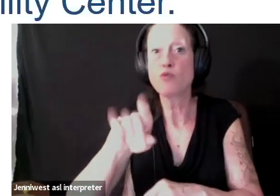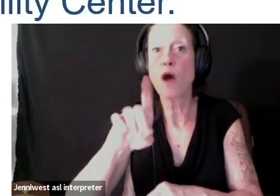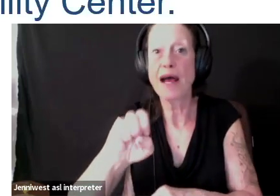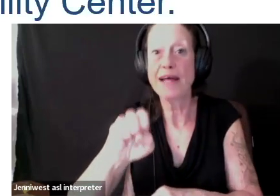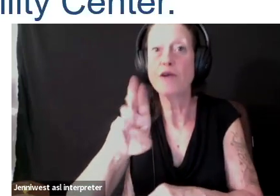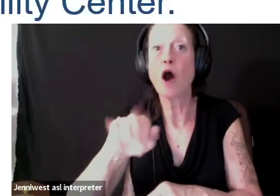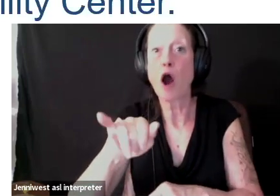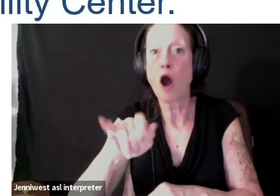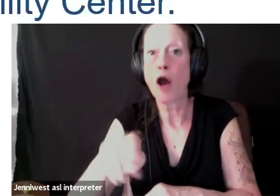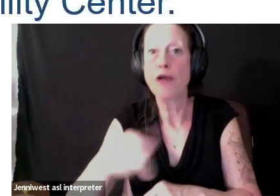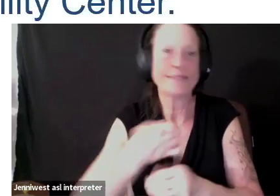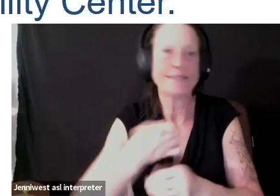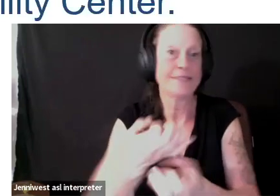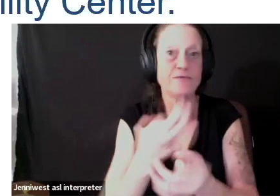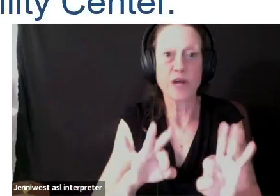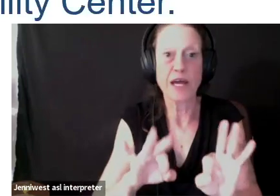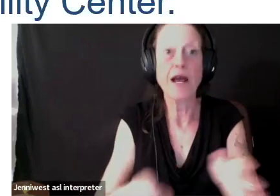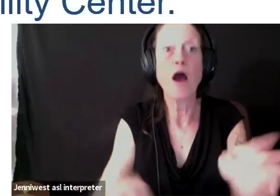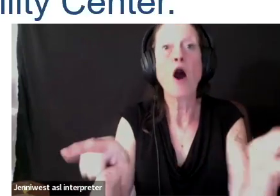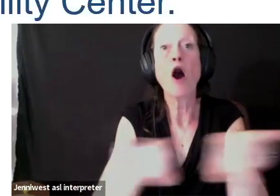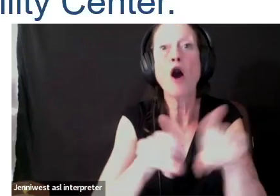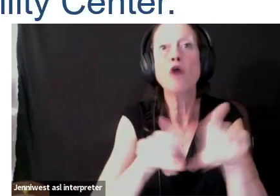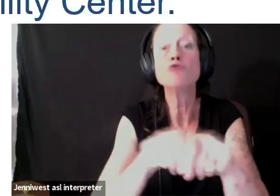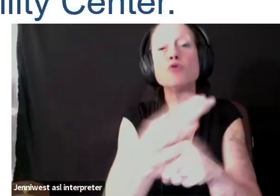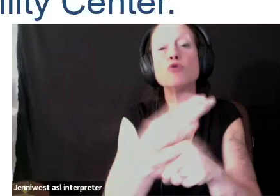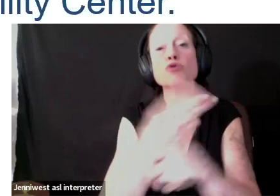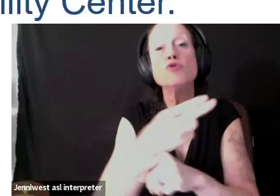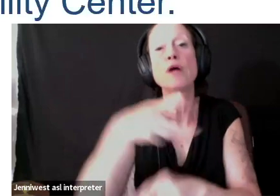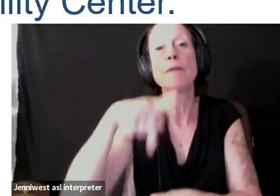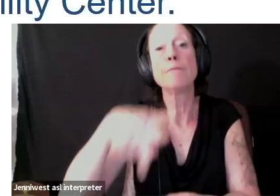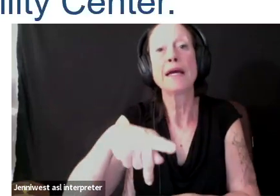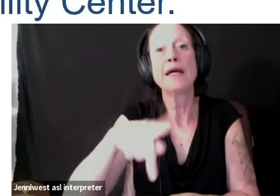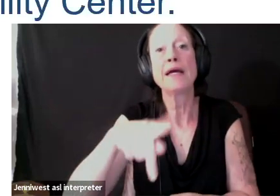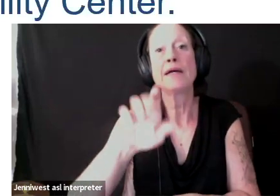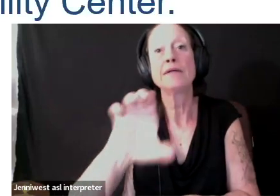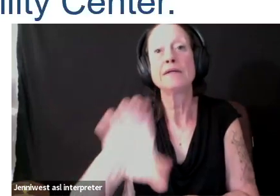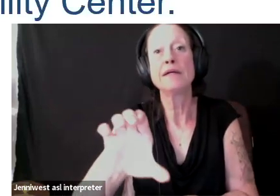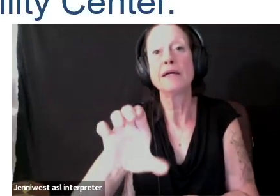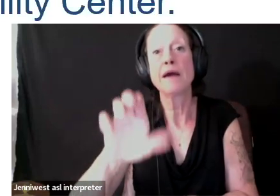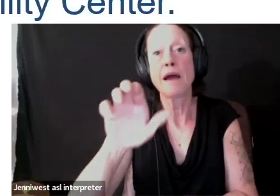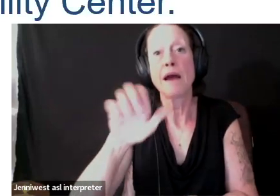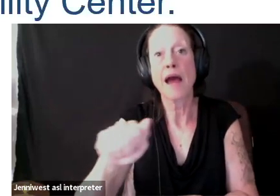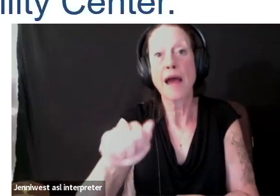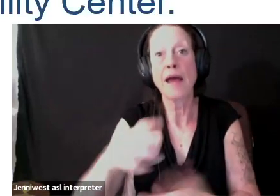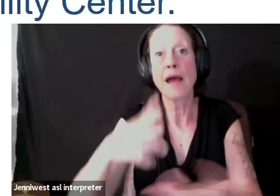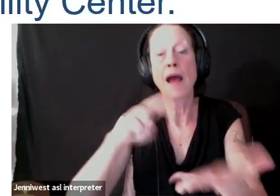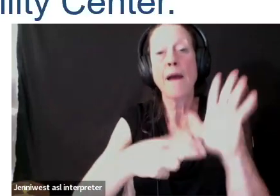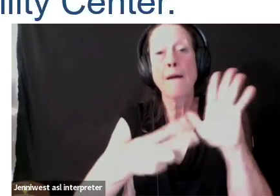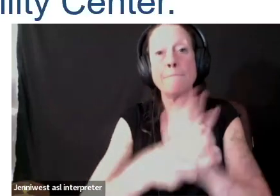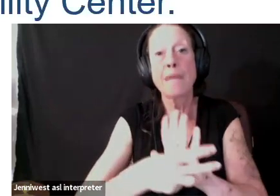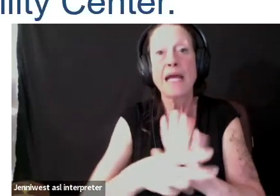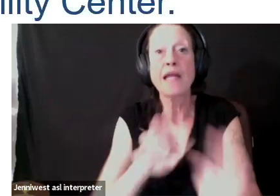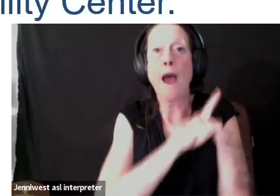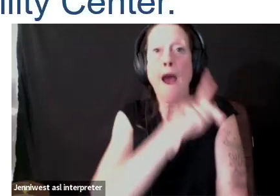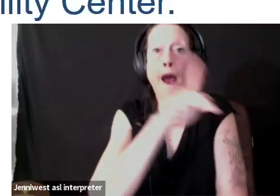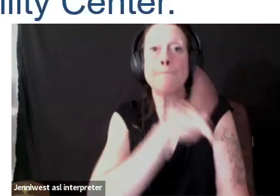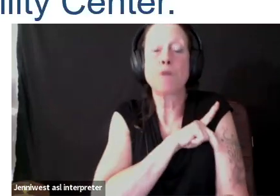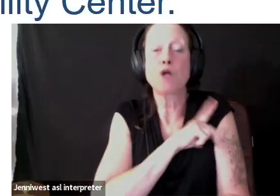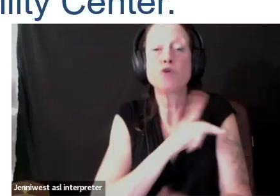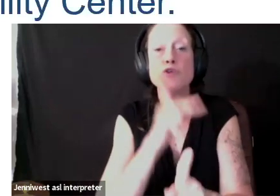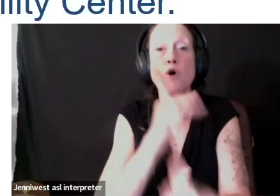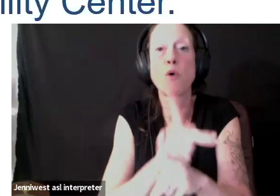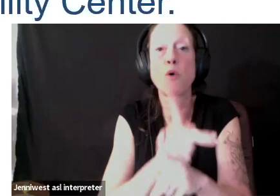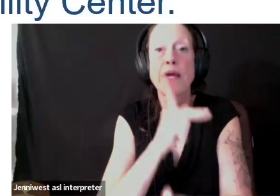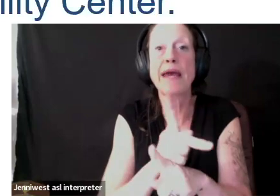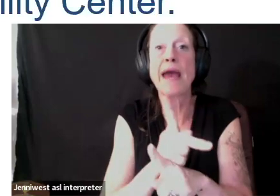it's beneficial to get this card, especially if you live in Montgomery County, because the Metro bus and both